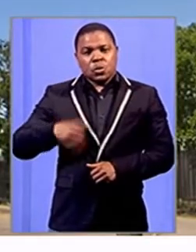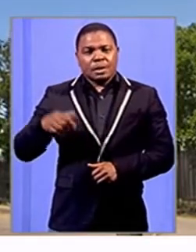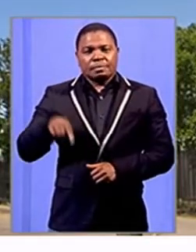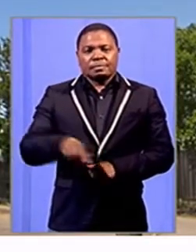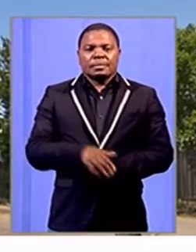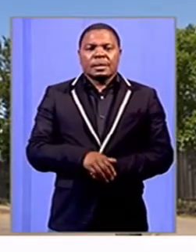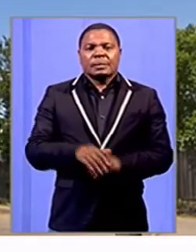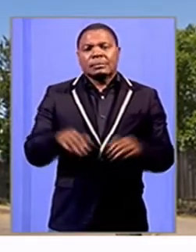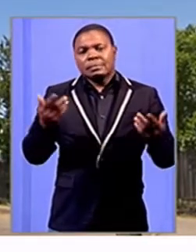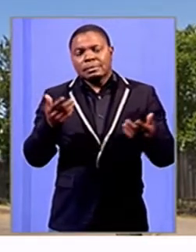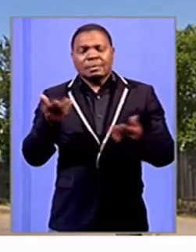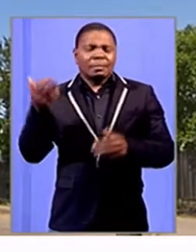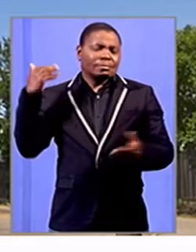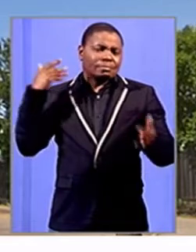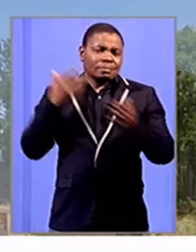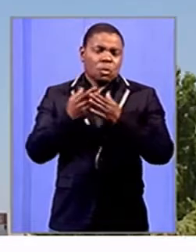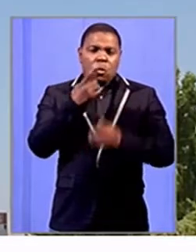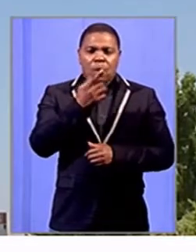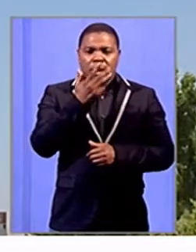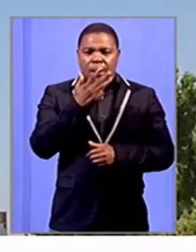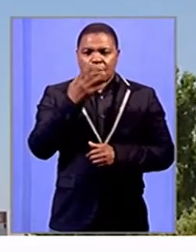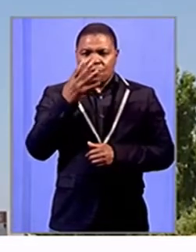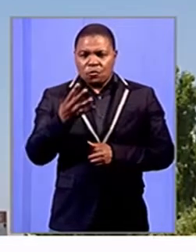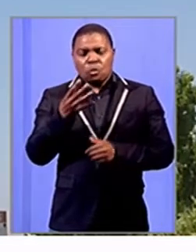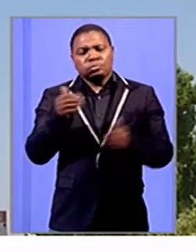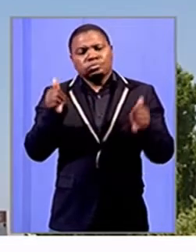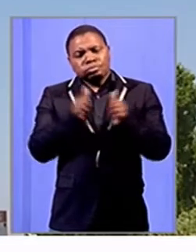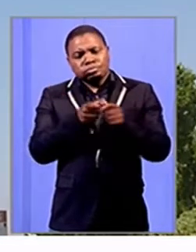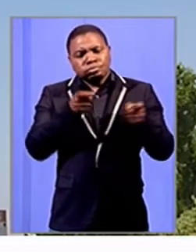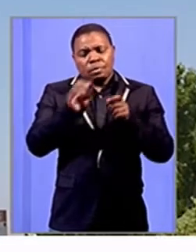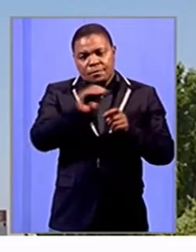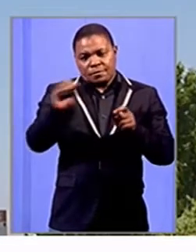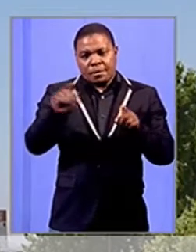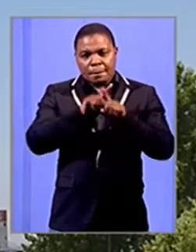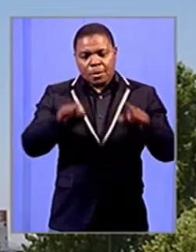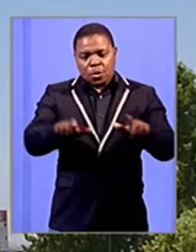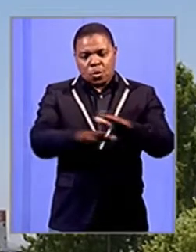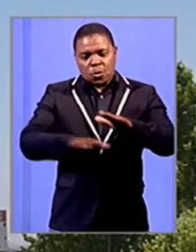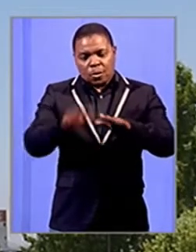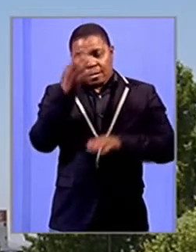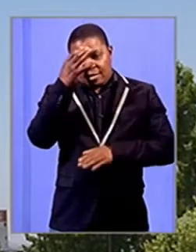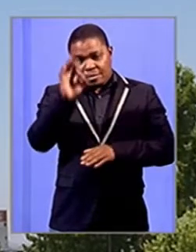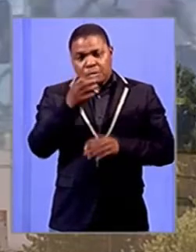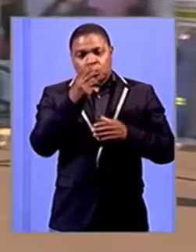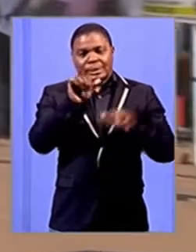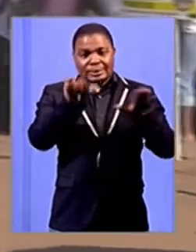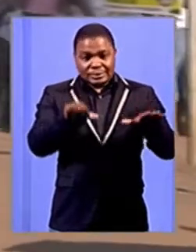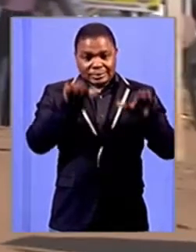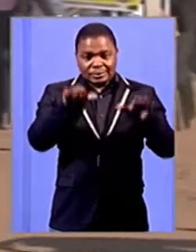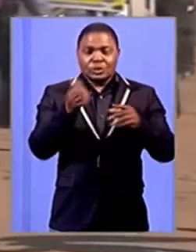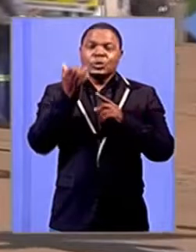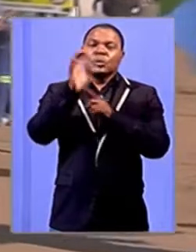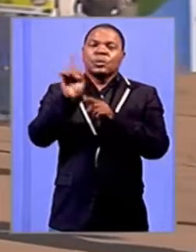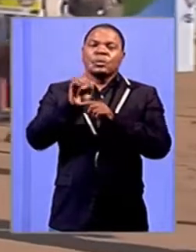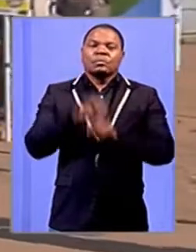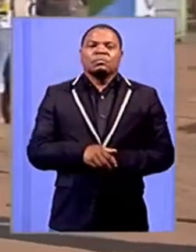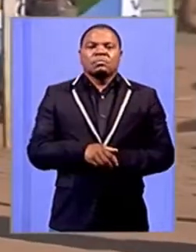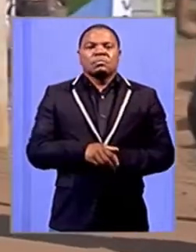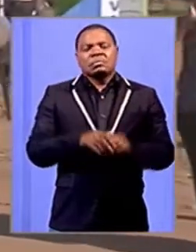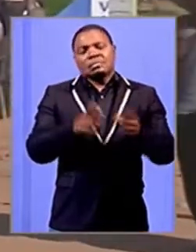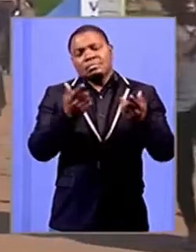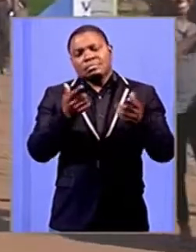kopanelo e sale e le teng ho tloha ka 1994 dikgetho tsa mebuso ya mahae tsa 2016 ke sesupo sa hore